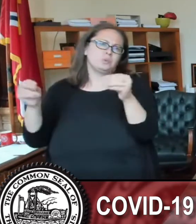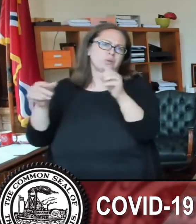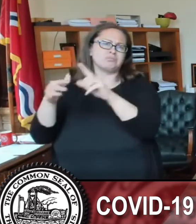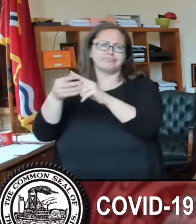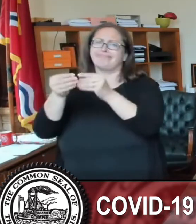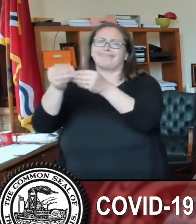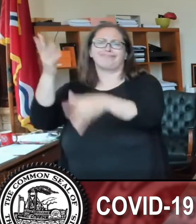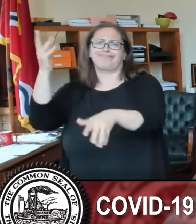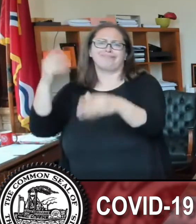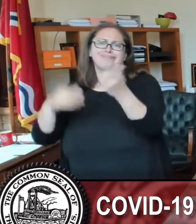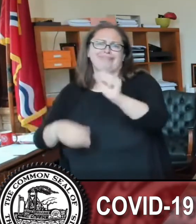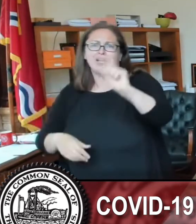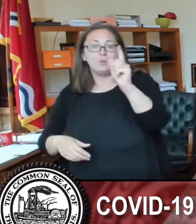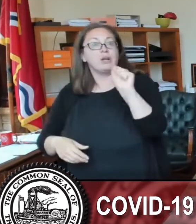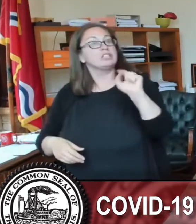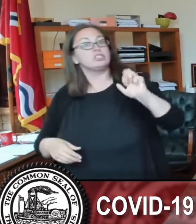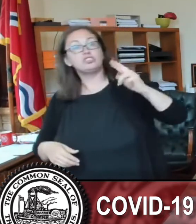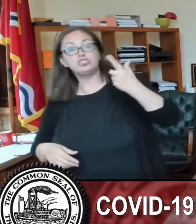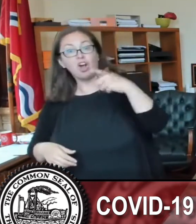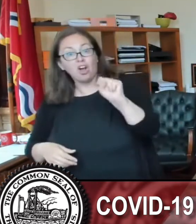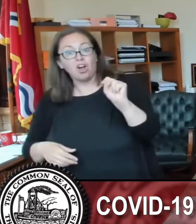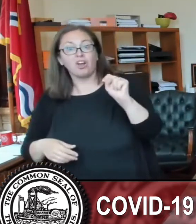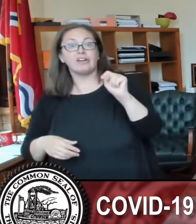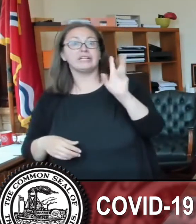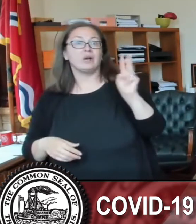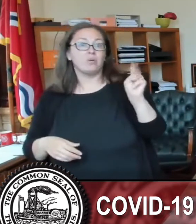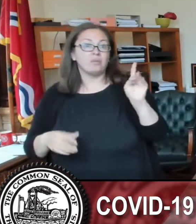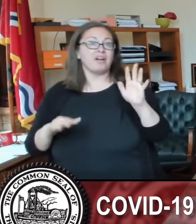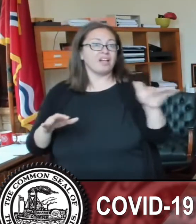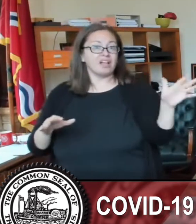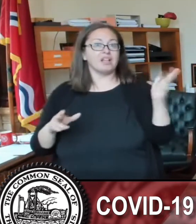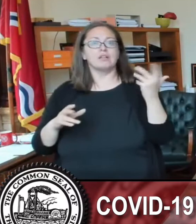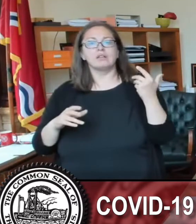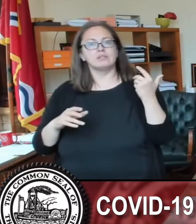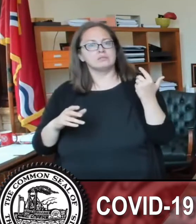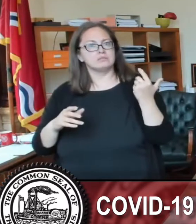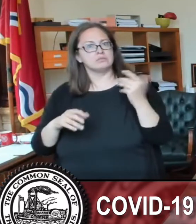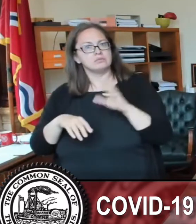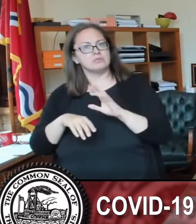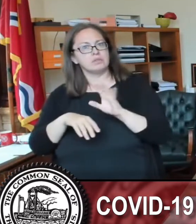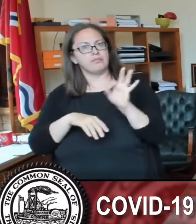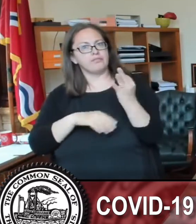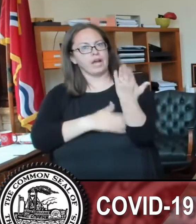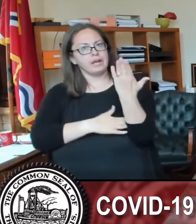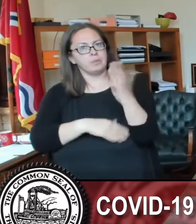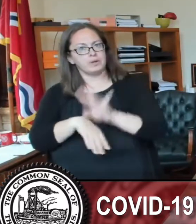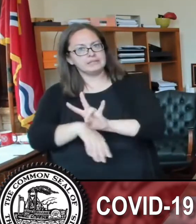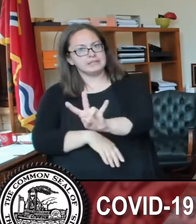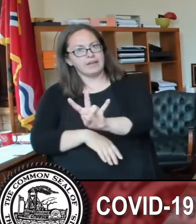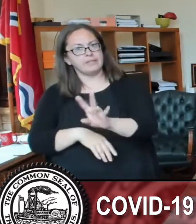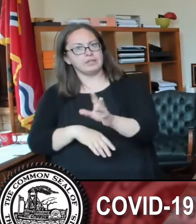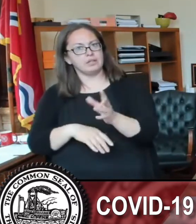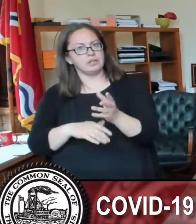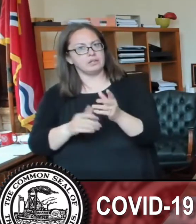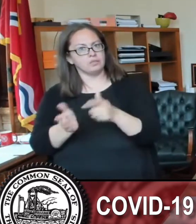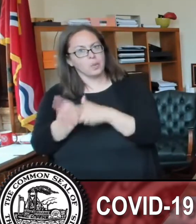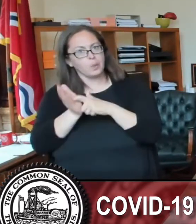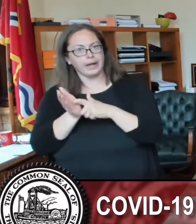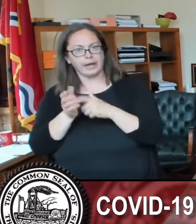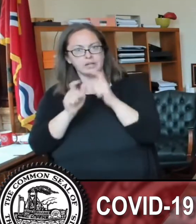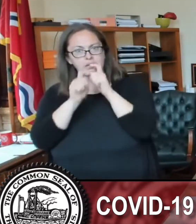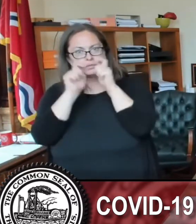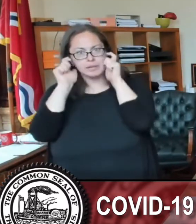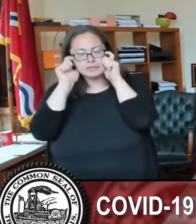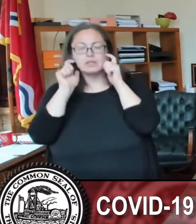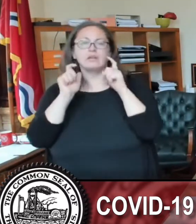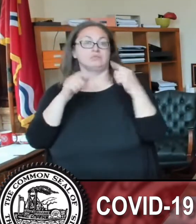wherever, Target, all of those places. Friday morning at 7 o'clock, masks are required indoors. Masks have